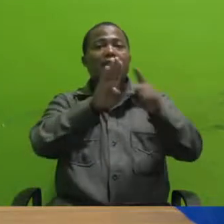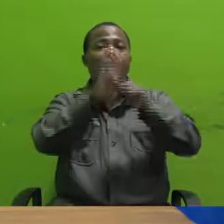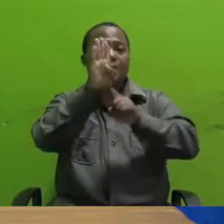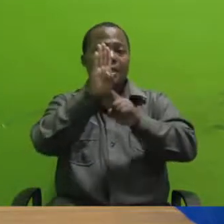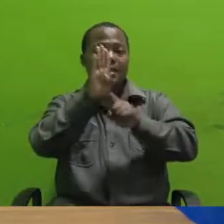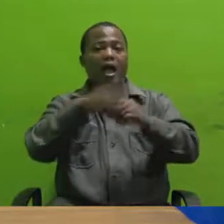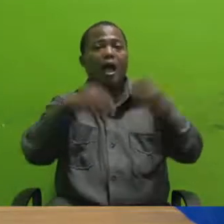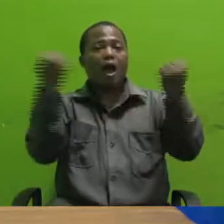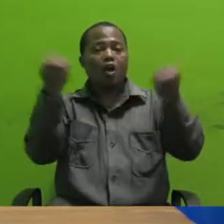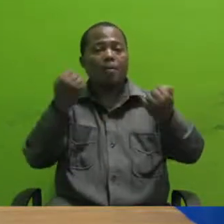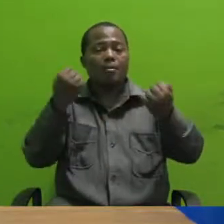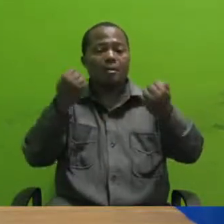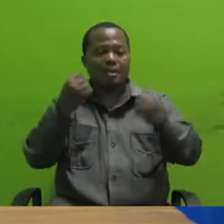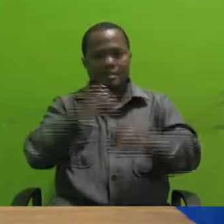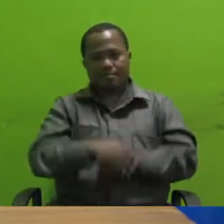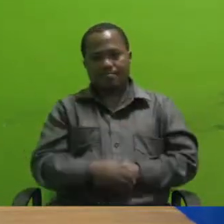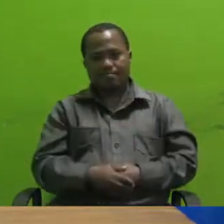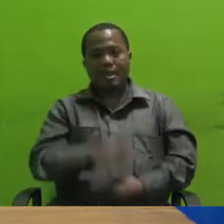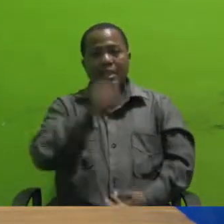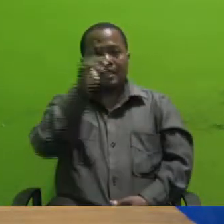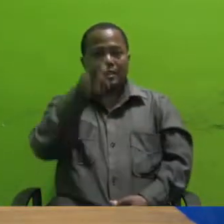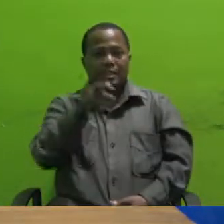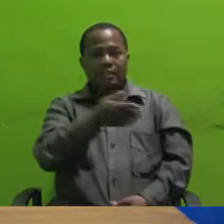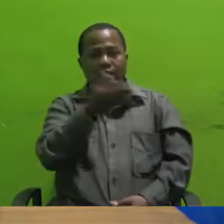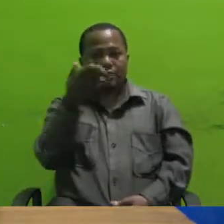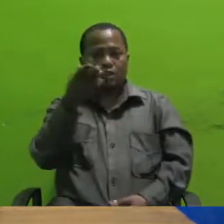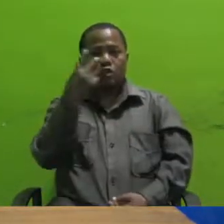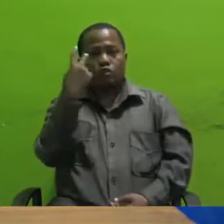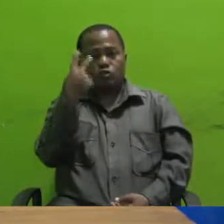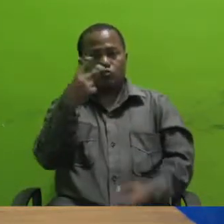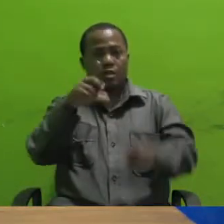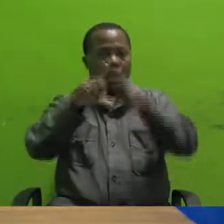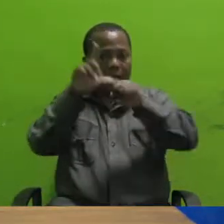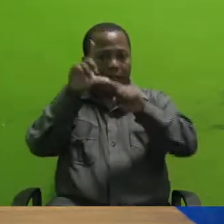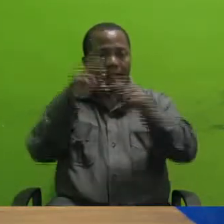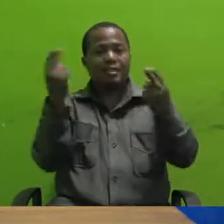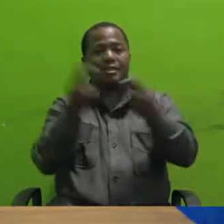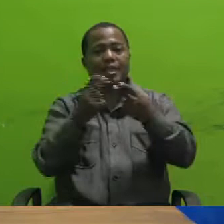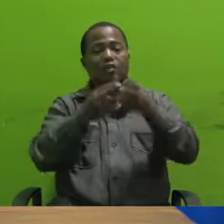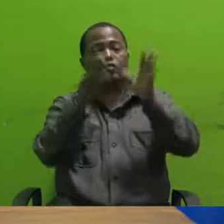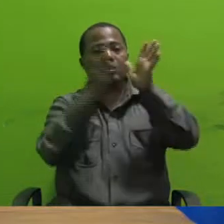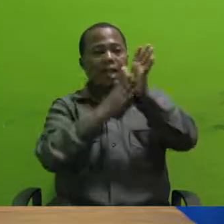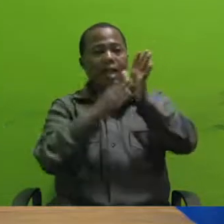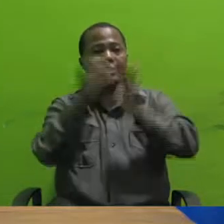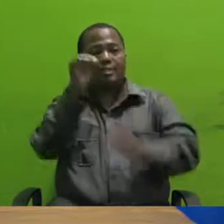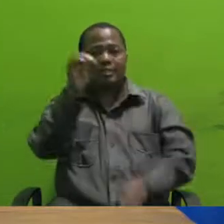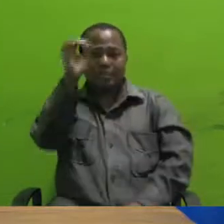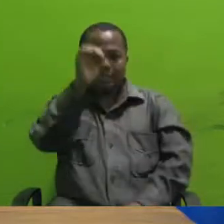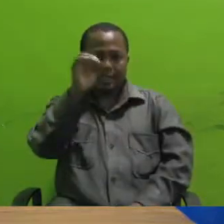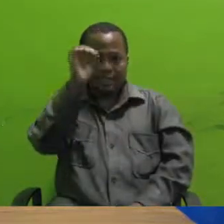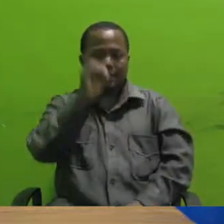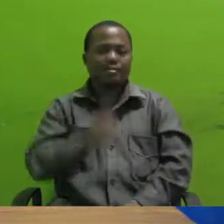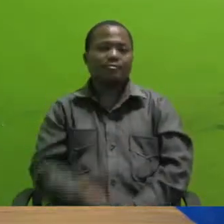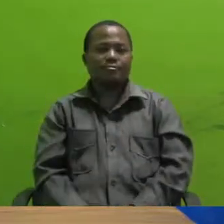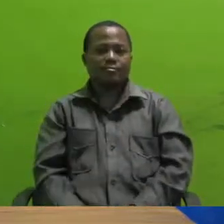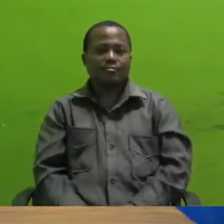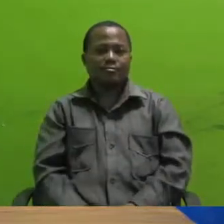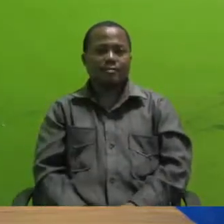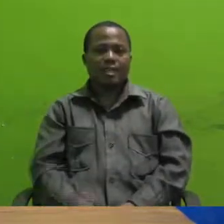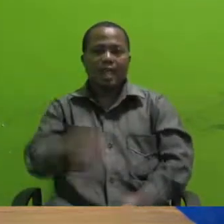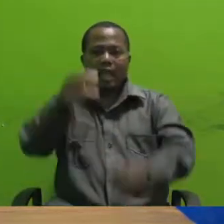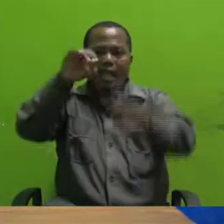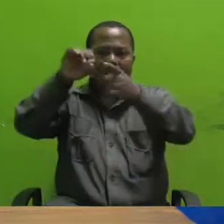are complementary angles. I mean the sum of these two angles is equal to 90 degrees. So sine of angle